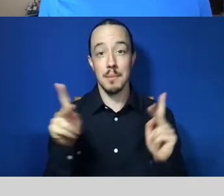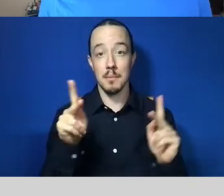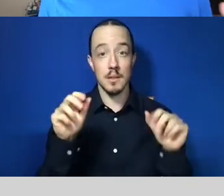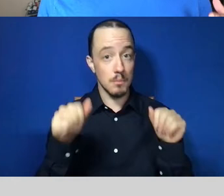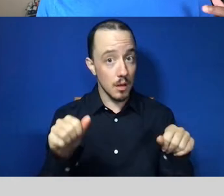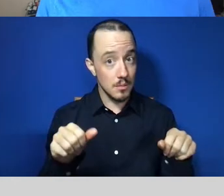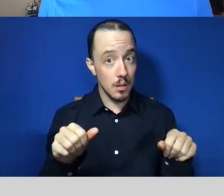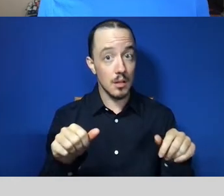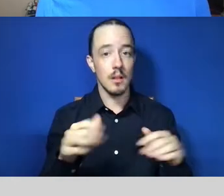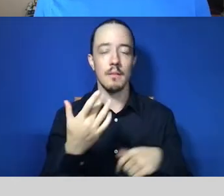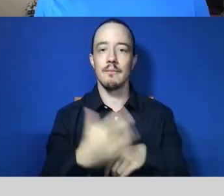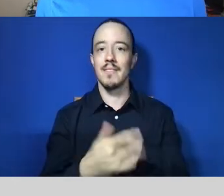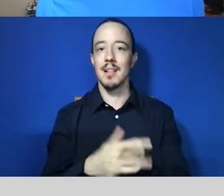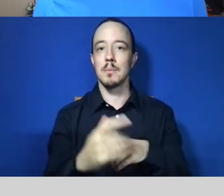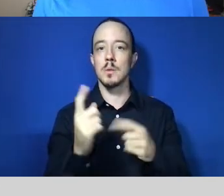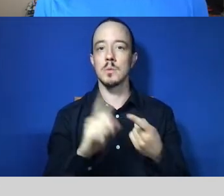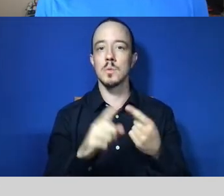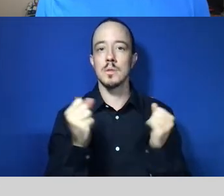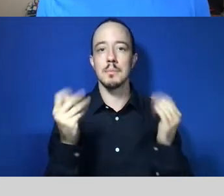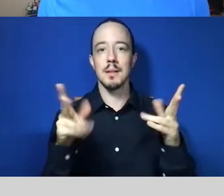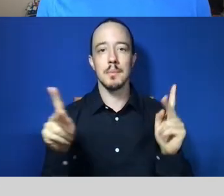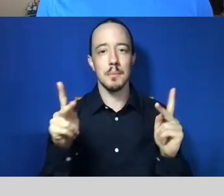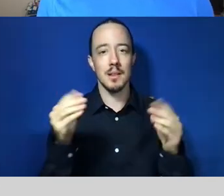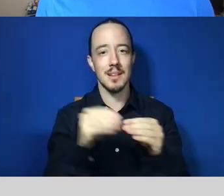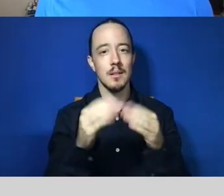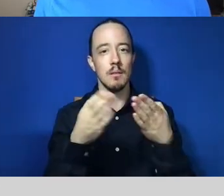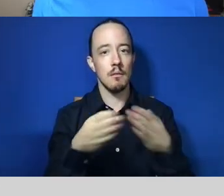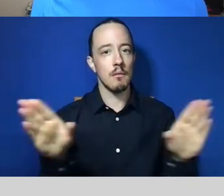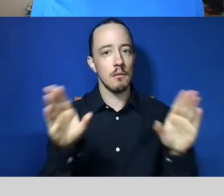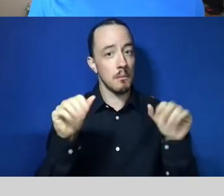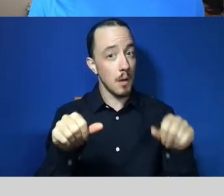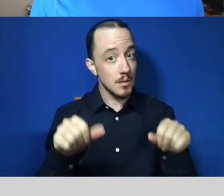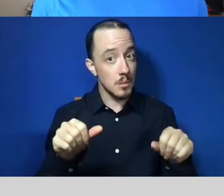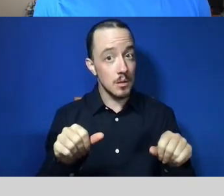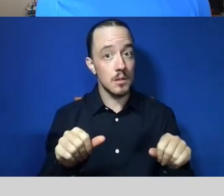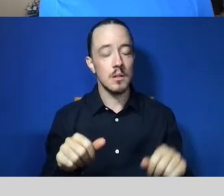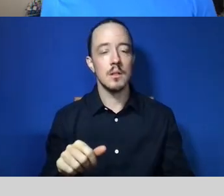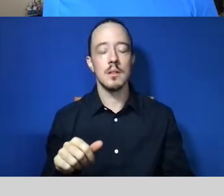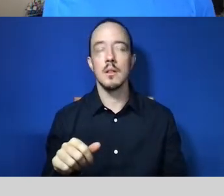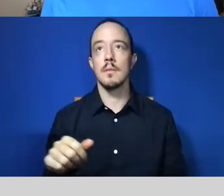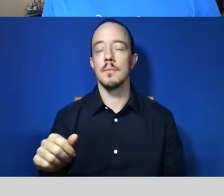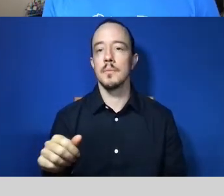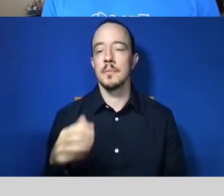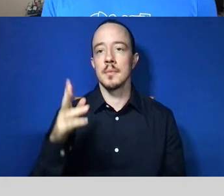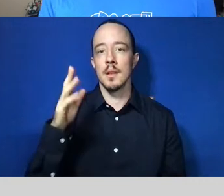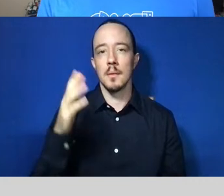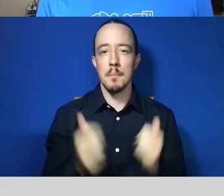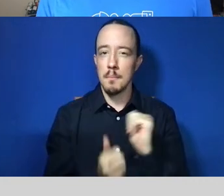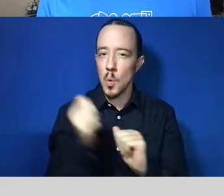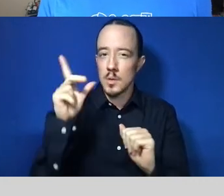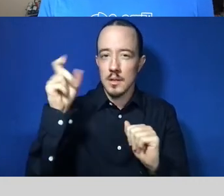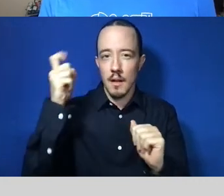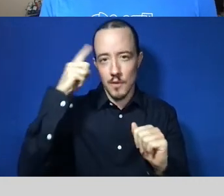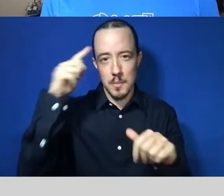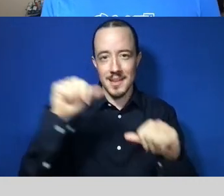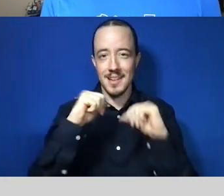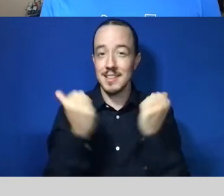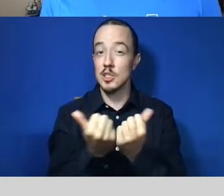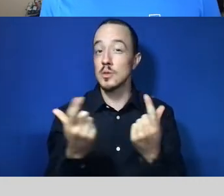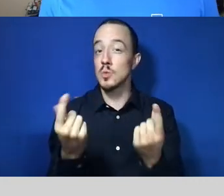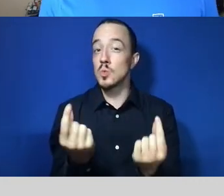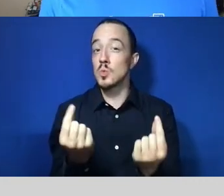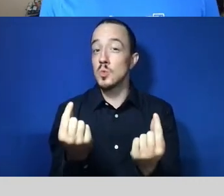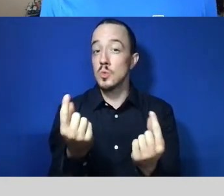many people as possible and available to as many people in the public domain, what